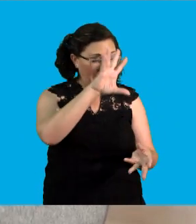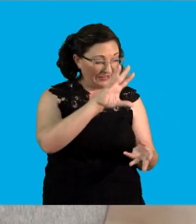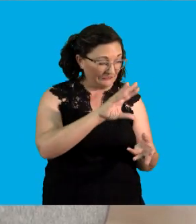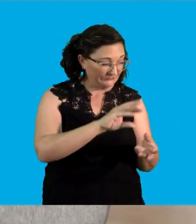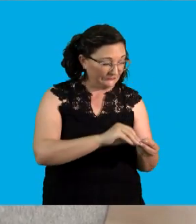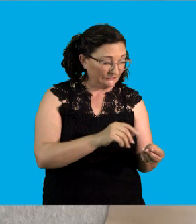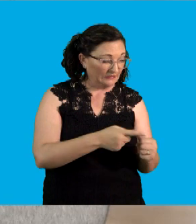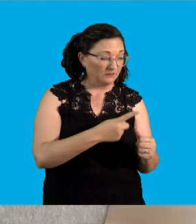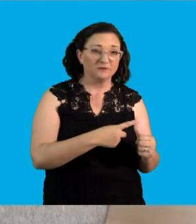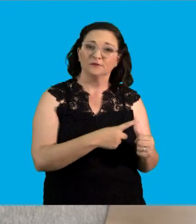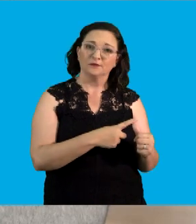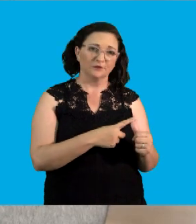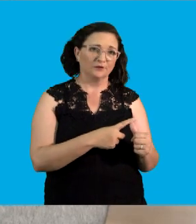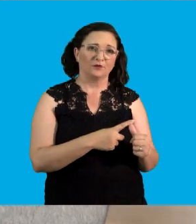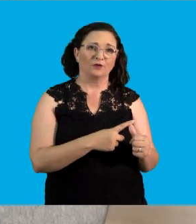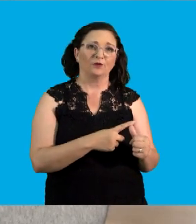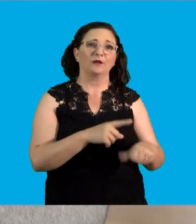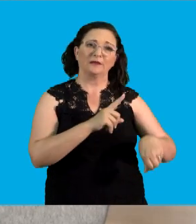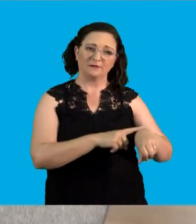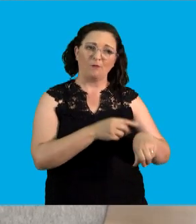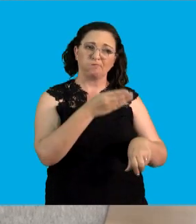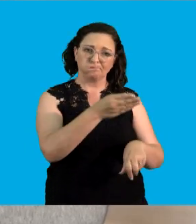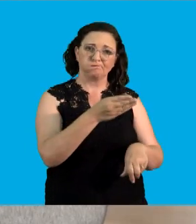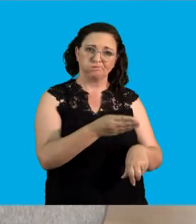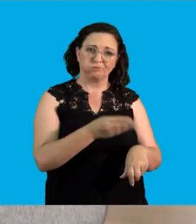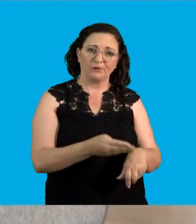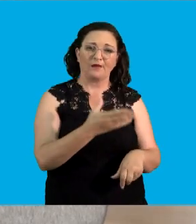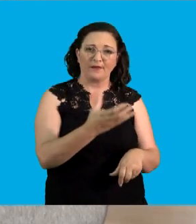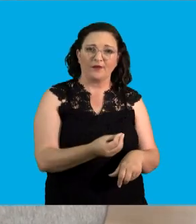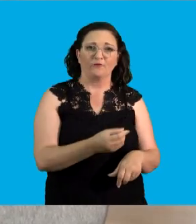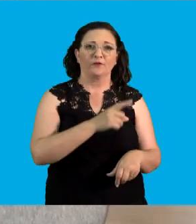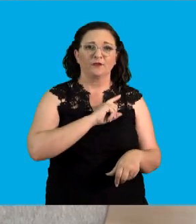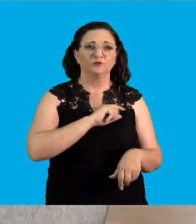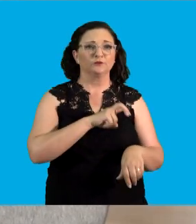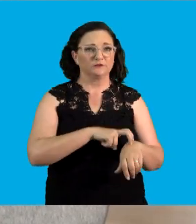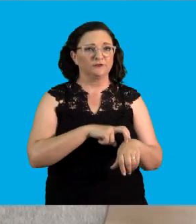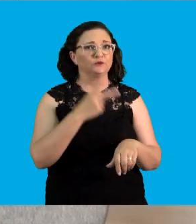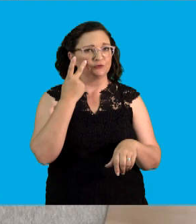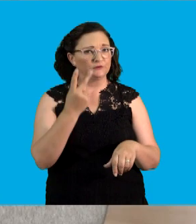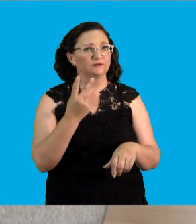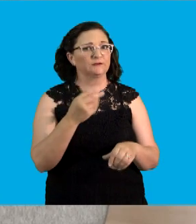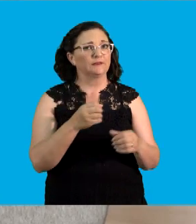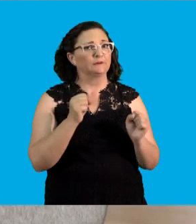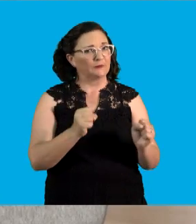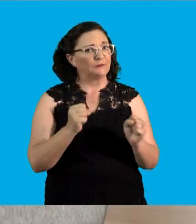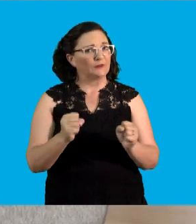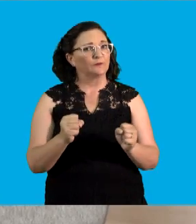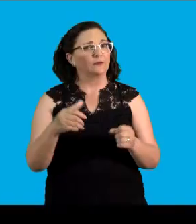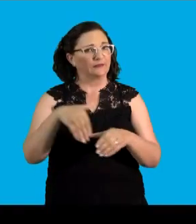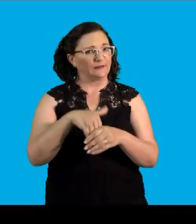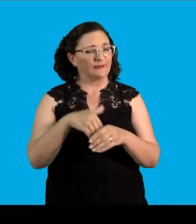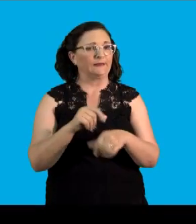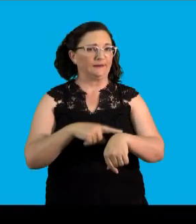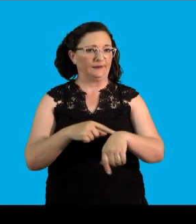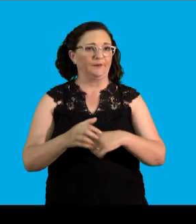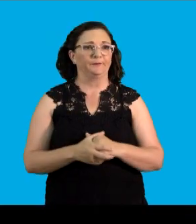paper. You shouldn't do that. Each and every question has got time allocated to it. So it's very important that you manage your time wisely.